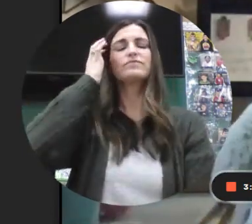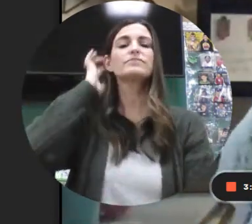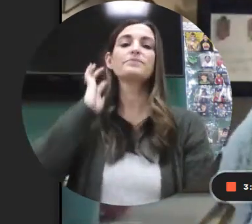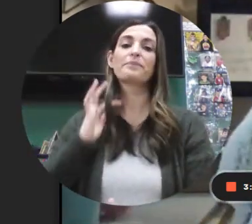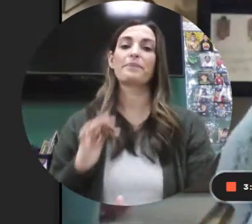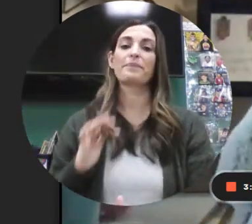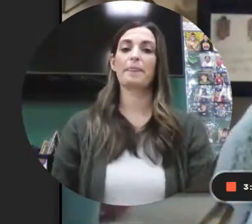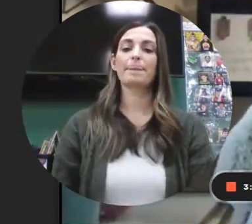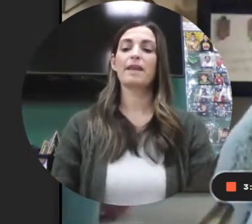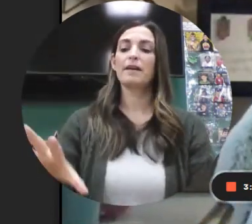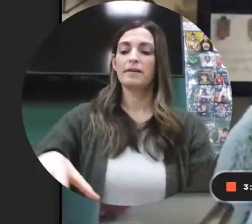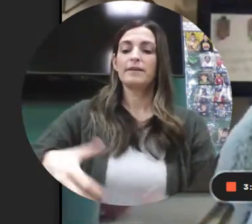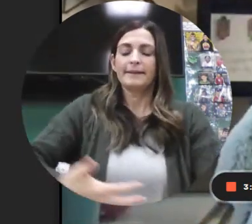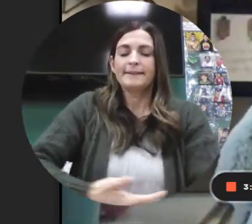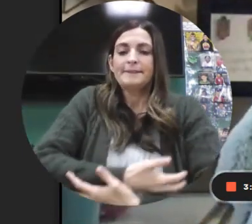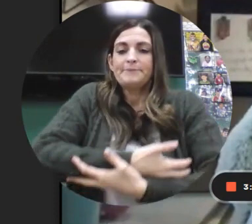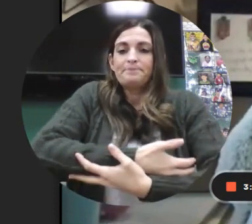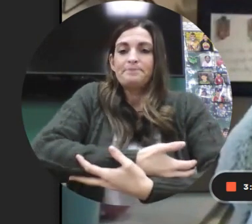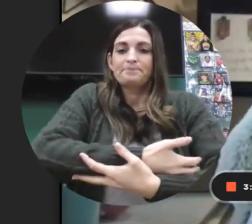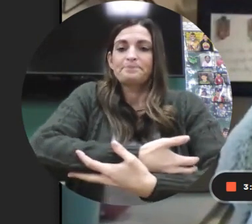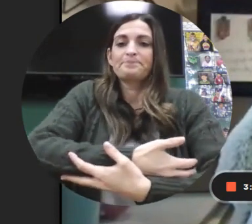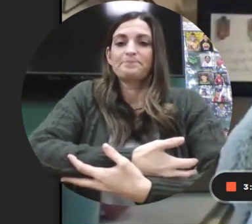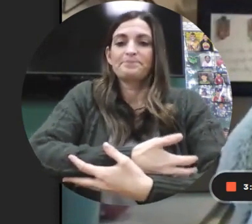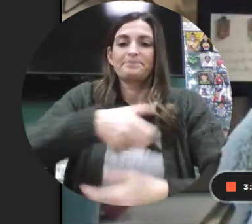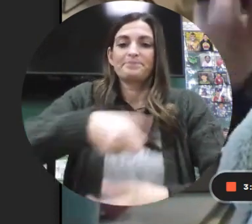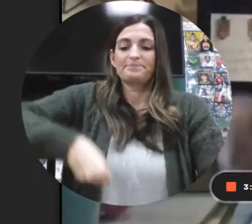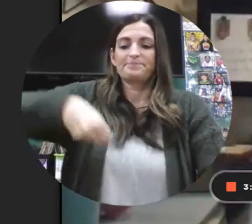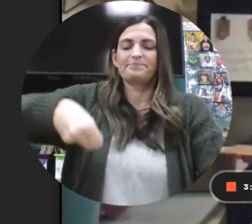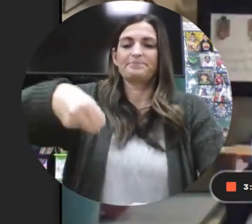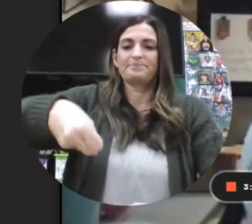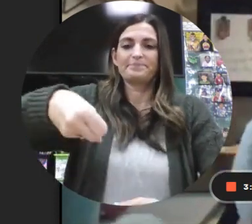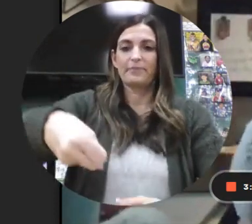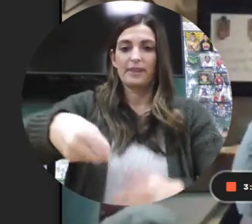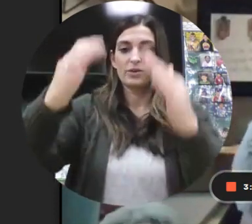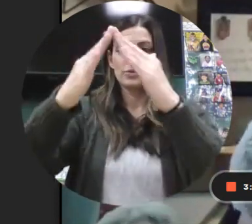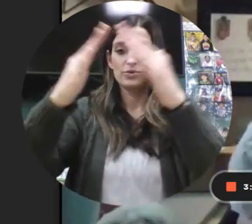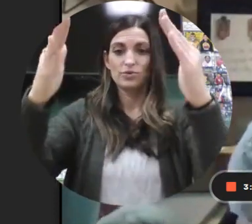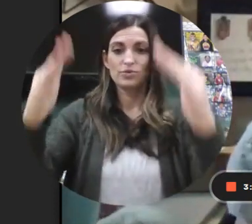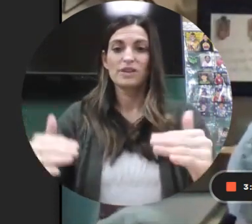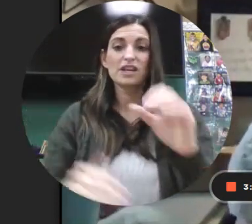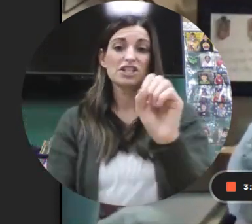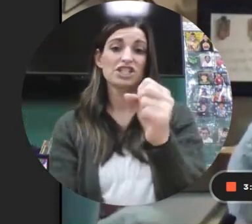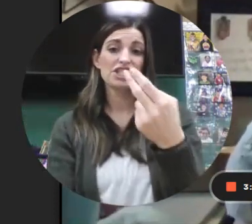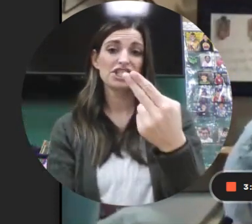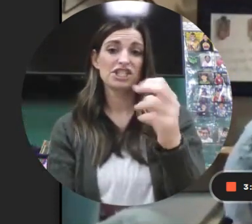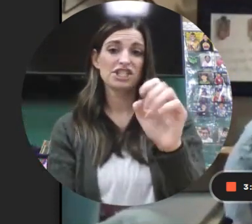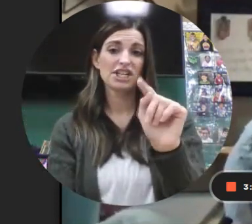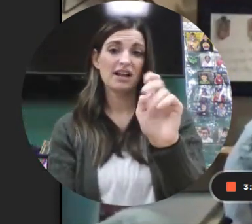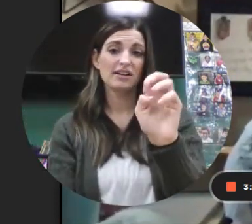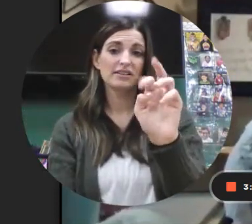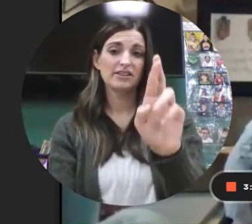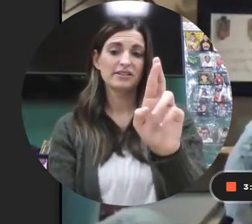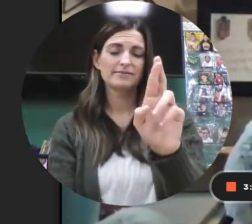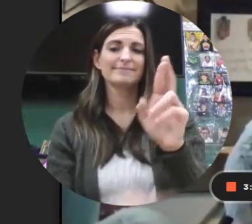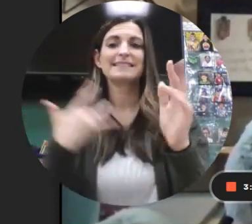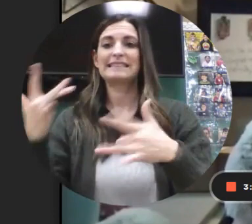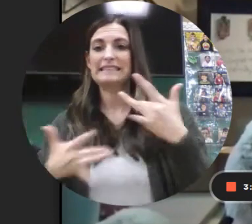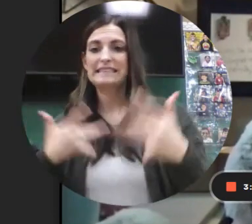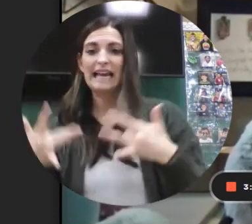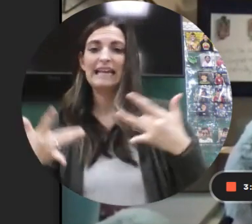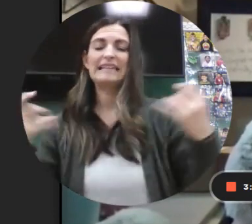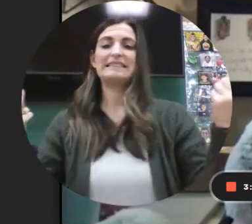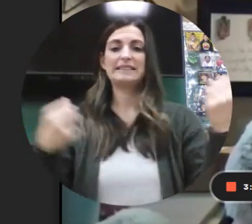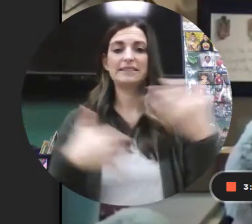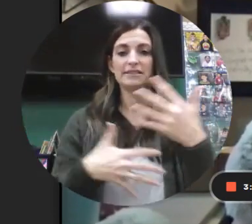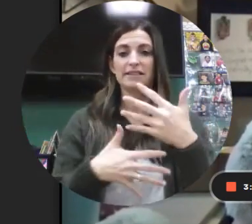Carrying Lappy, I followed Dad across the parking lot to the Rangeley Animal Shelter. In the race, both excited and scared had sat down on the